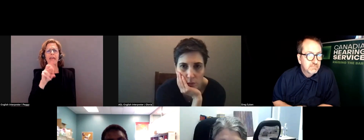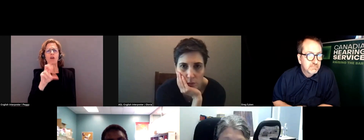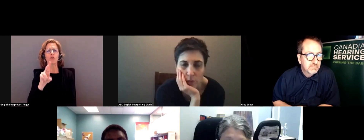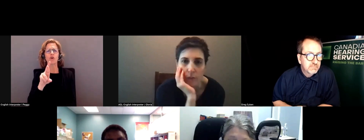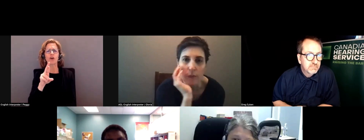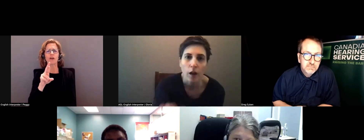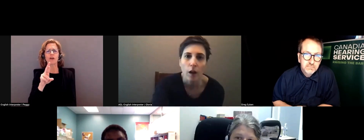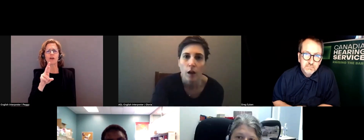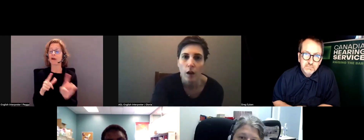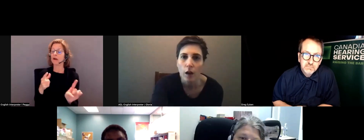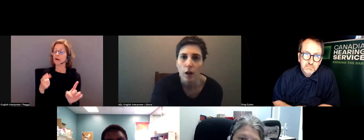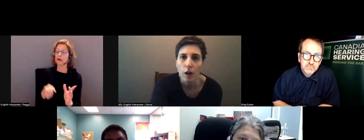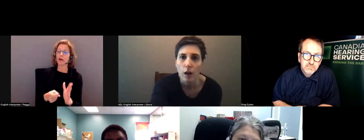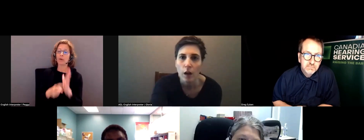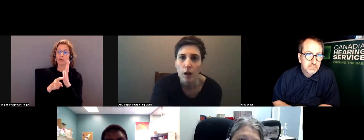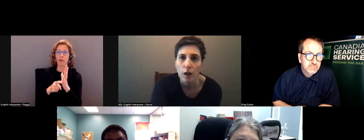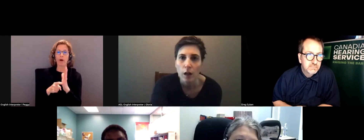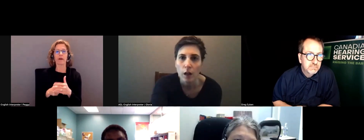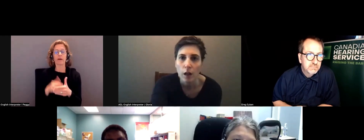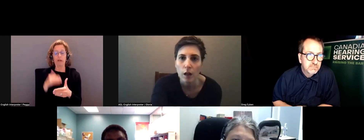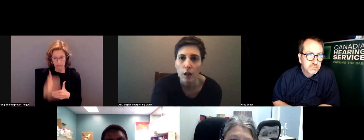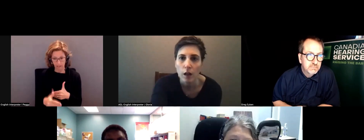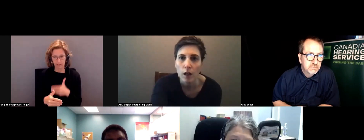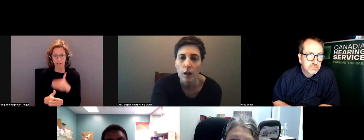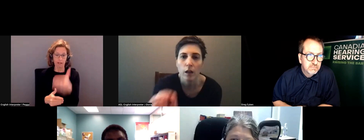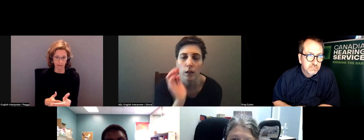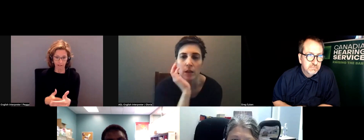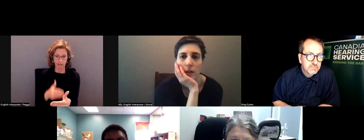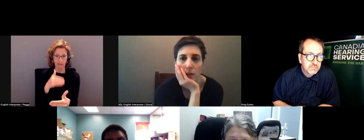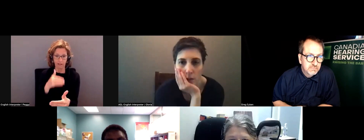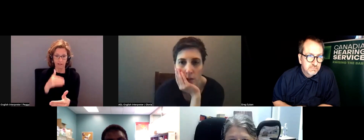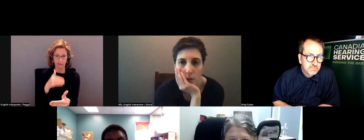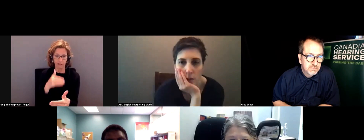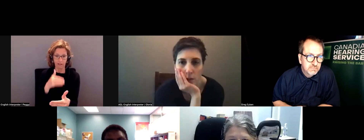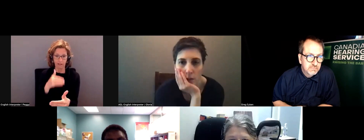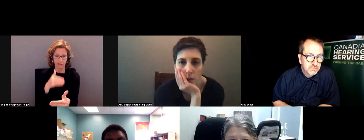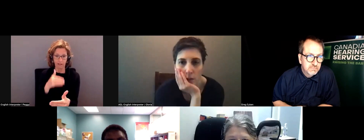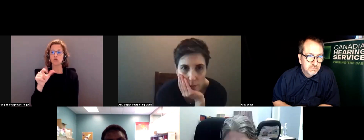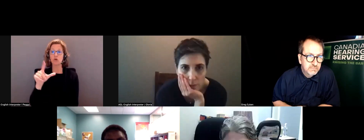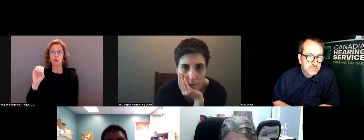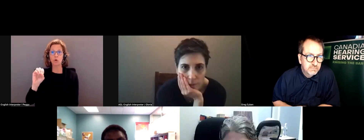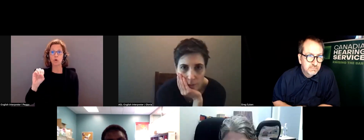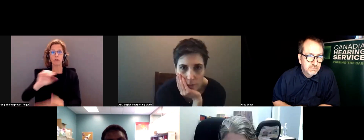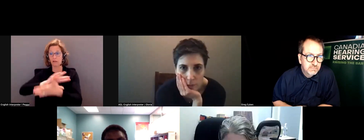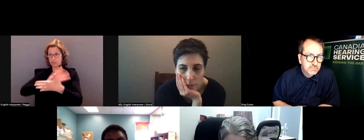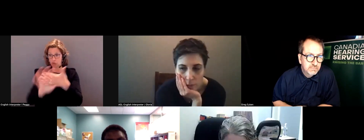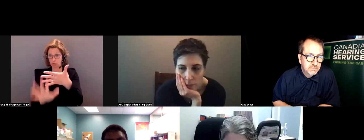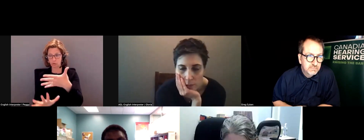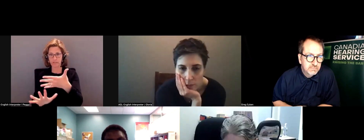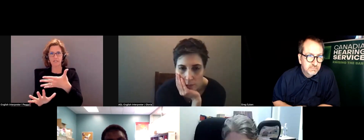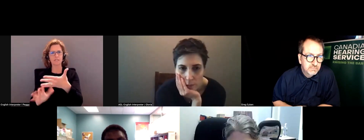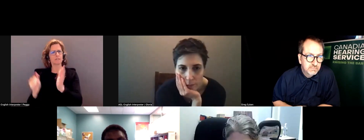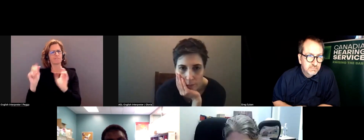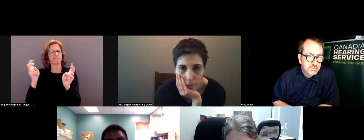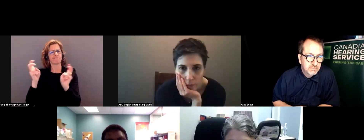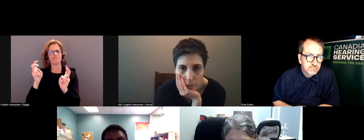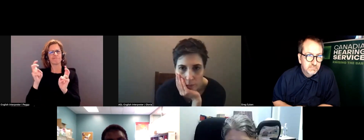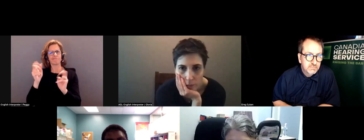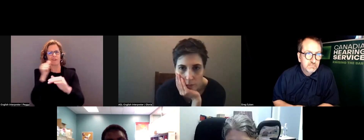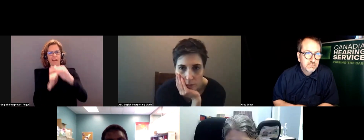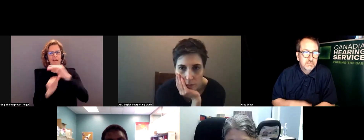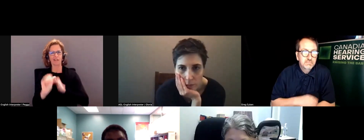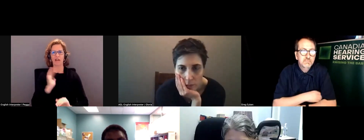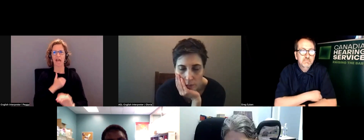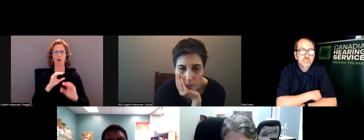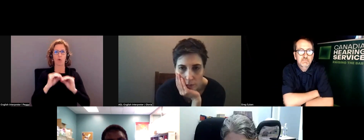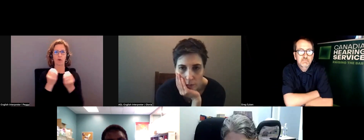You have to go through steps to get Google Suites as a mission. Okay. So I'm just using the personal one